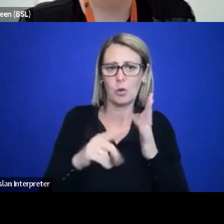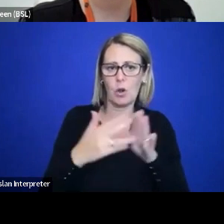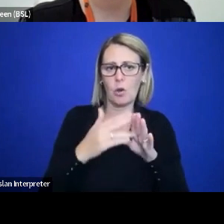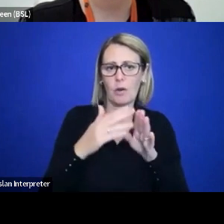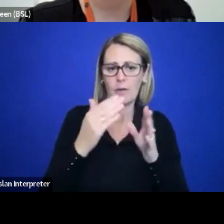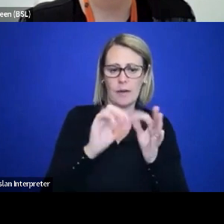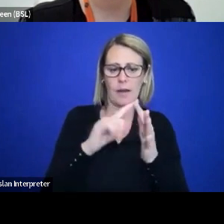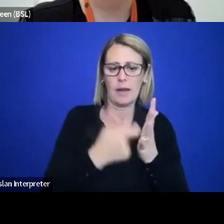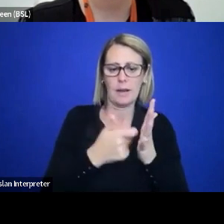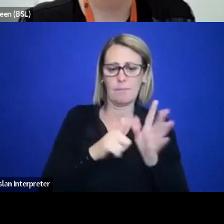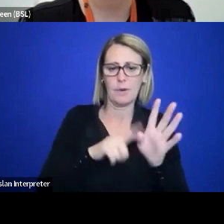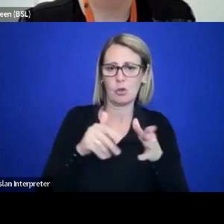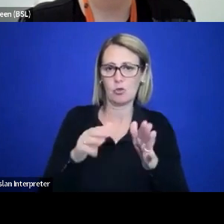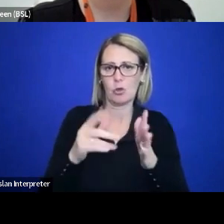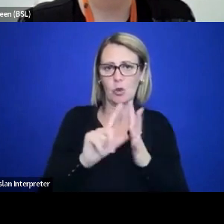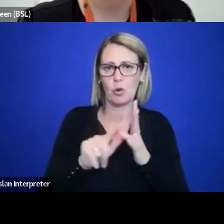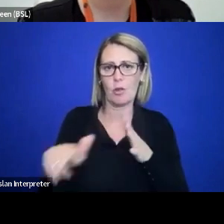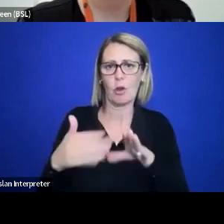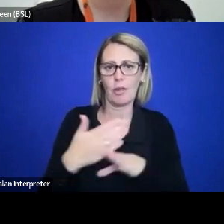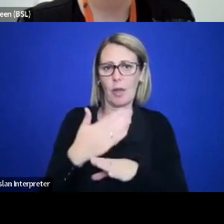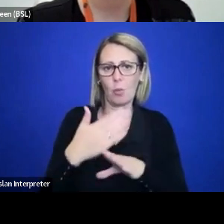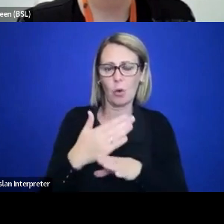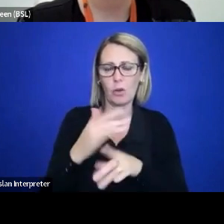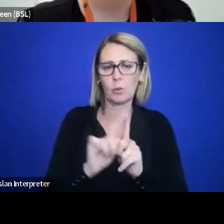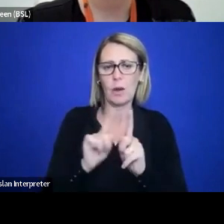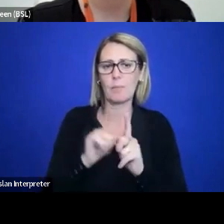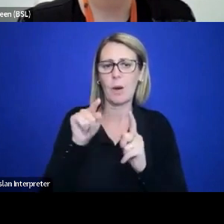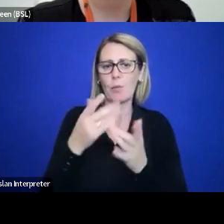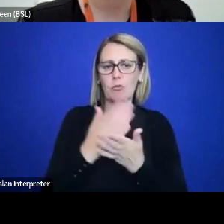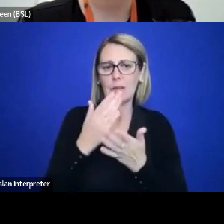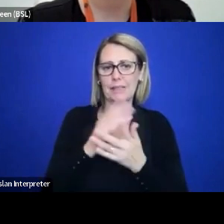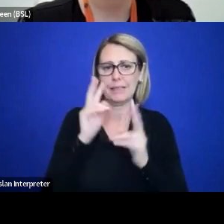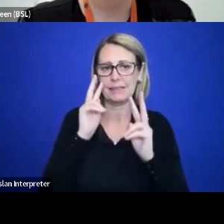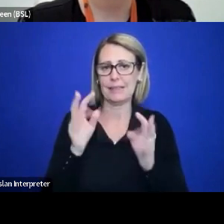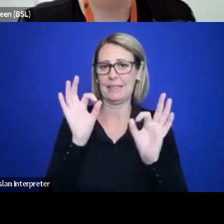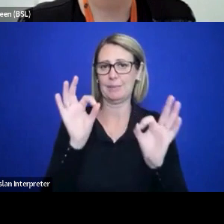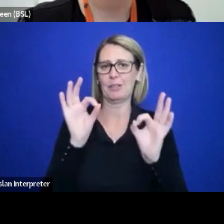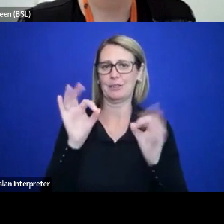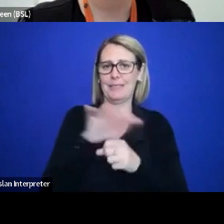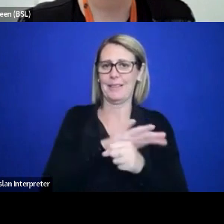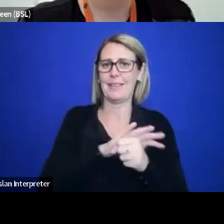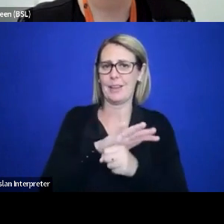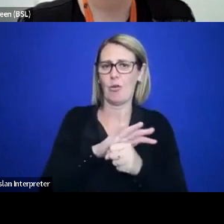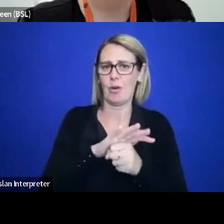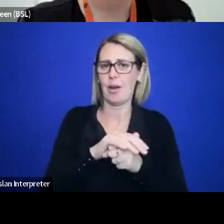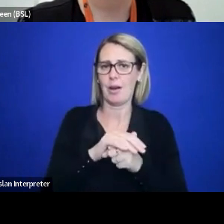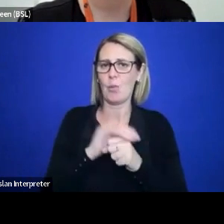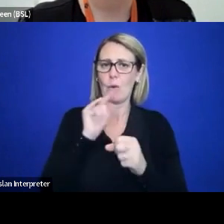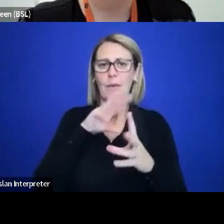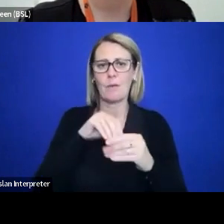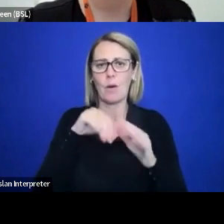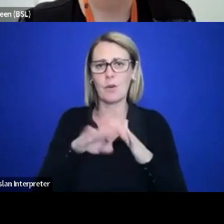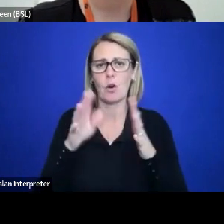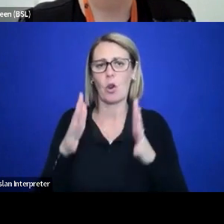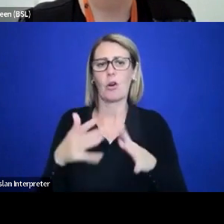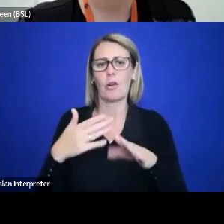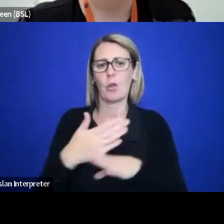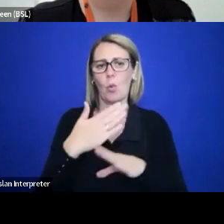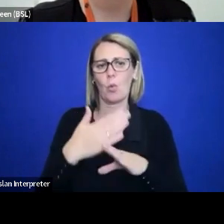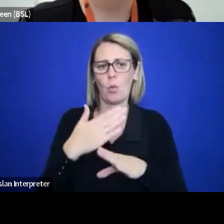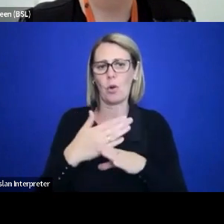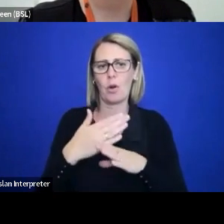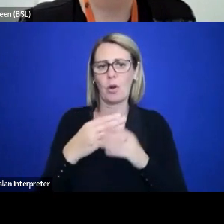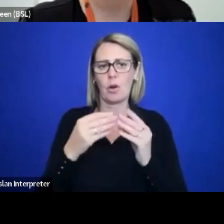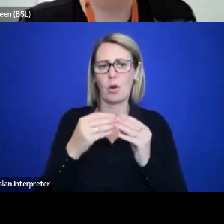but we really do see ourselves as specialists in this area. So we've got involved in a lot of the work of Bessel van